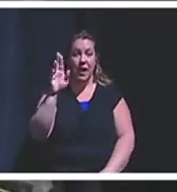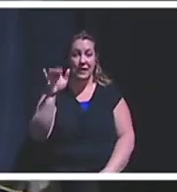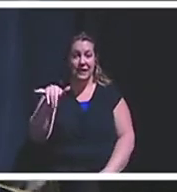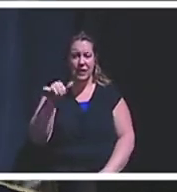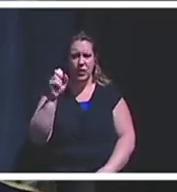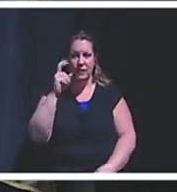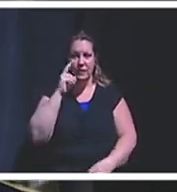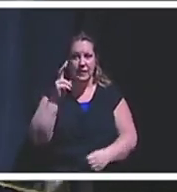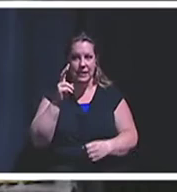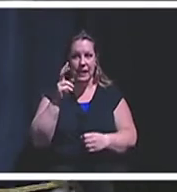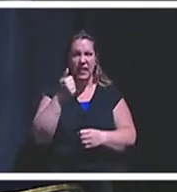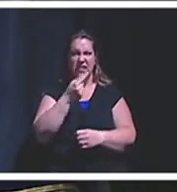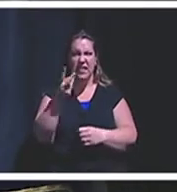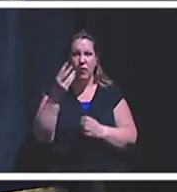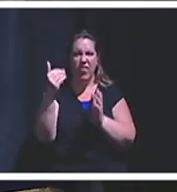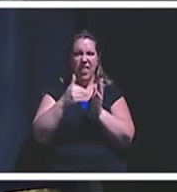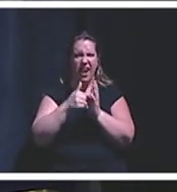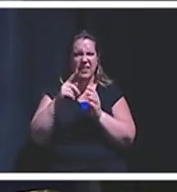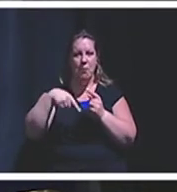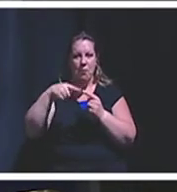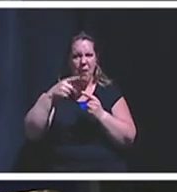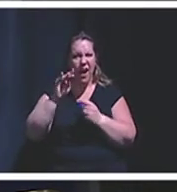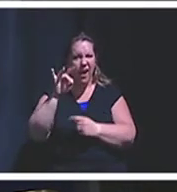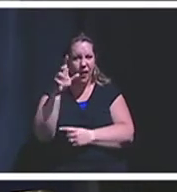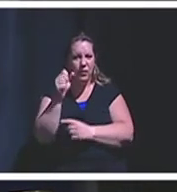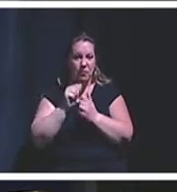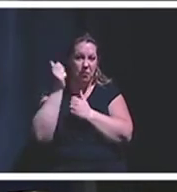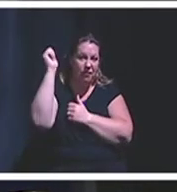and thousands of miles away.